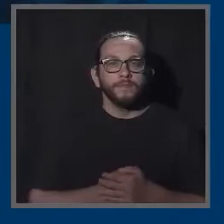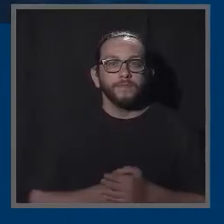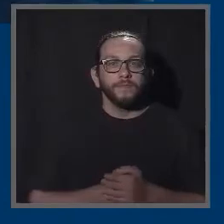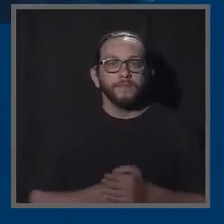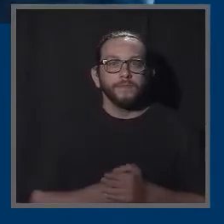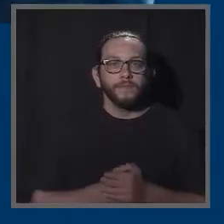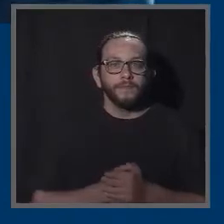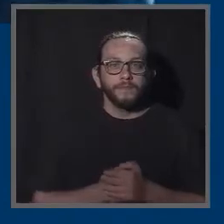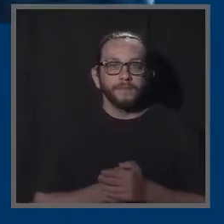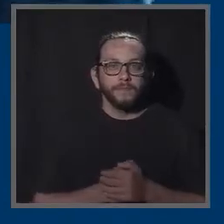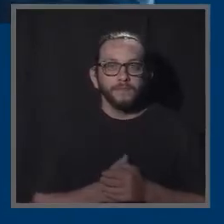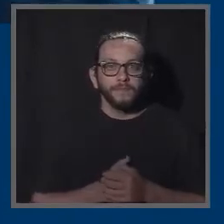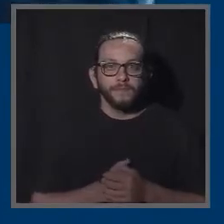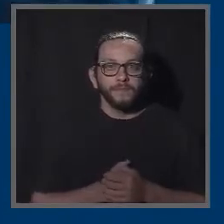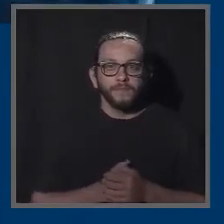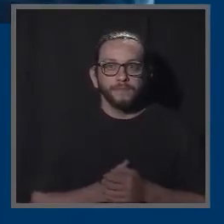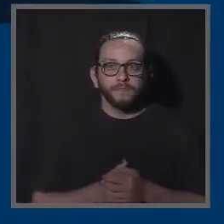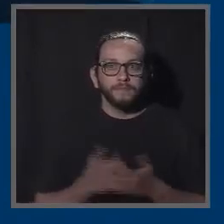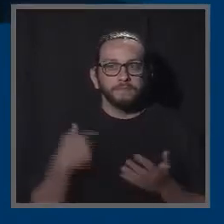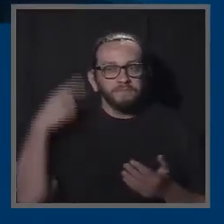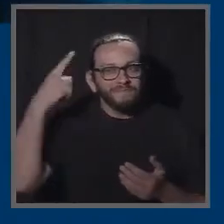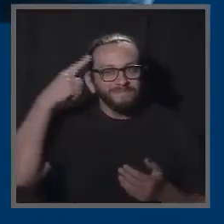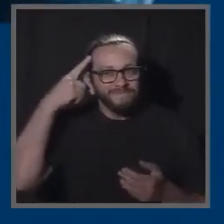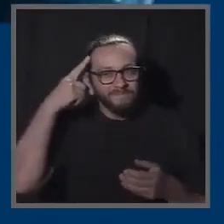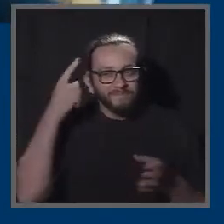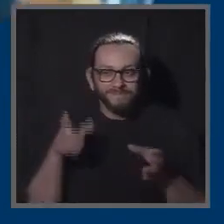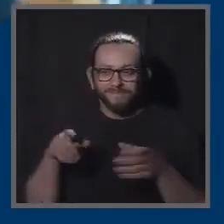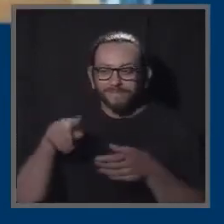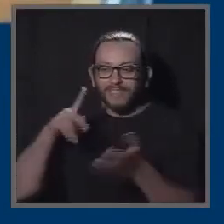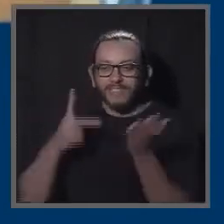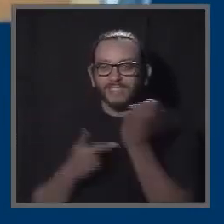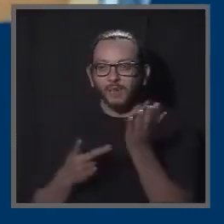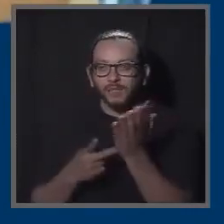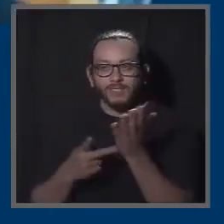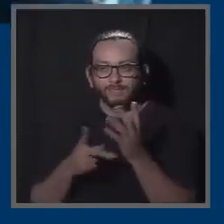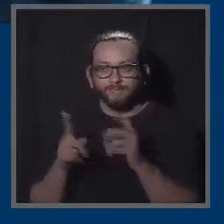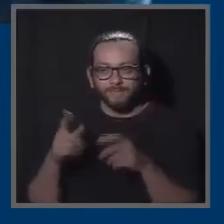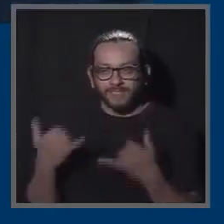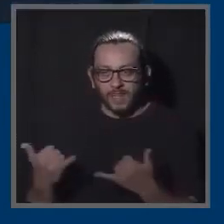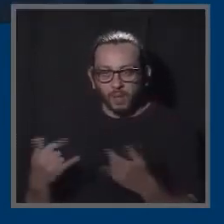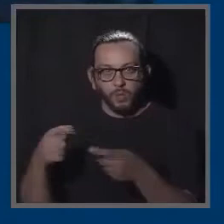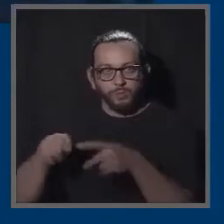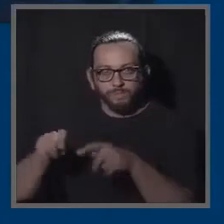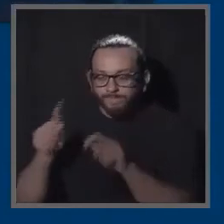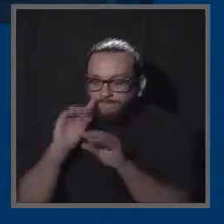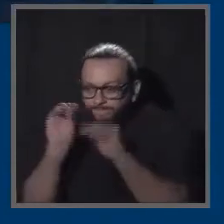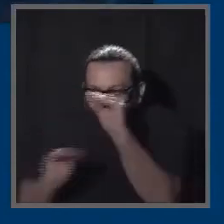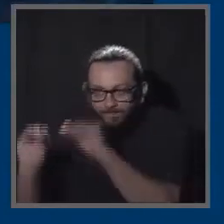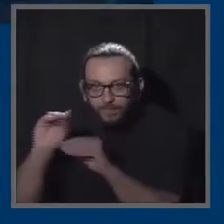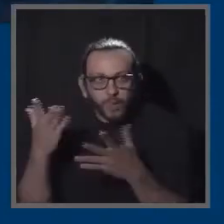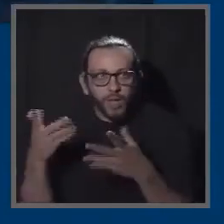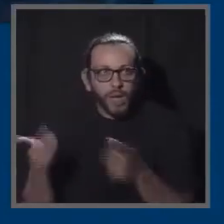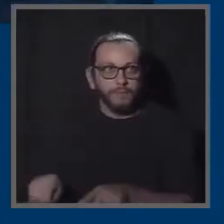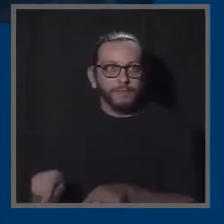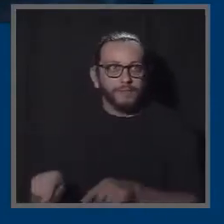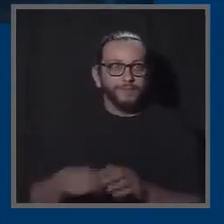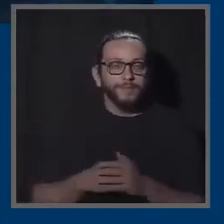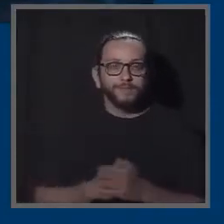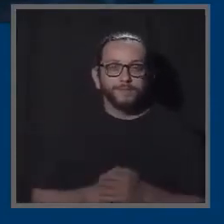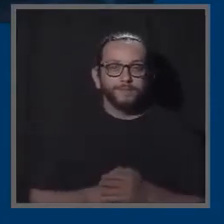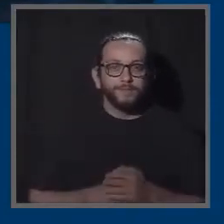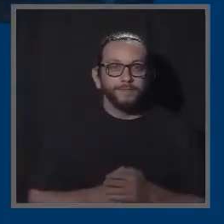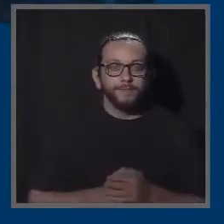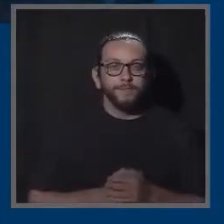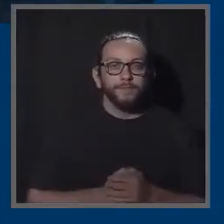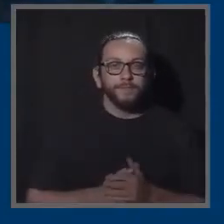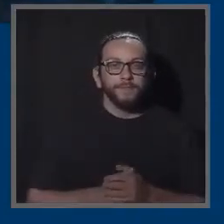I'm sure our technical team is doing their best. It might be coming from... No, I think